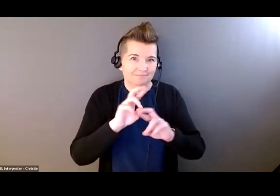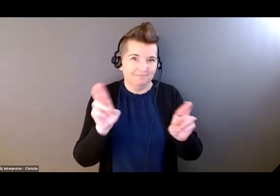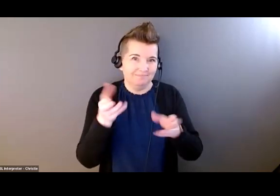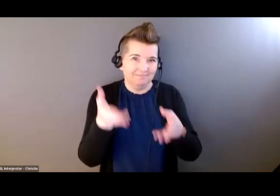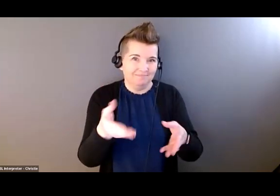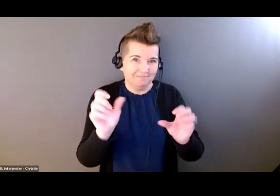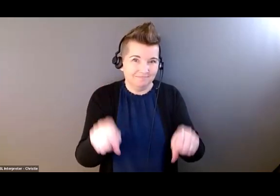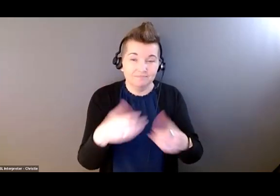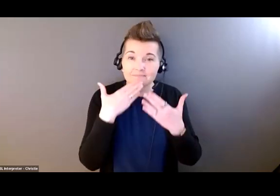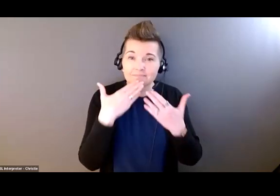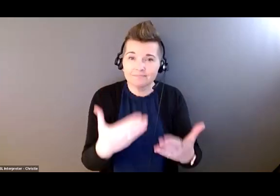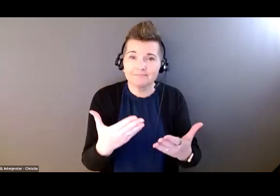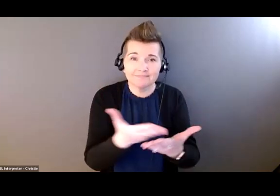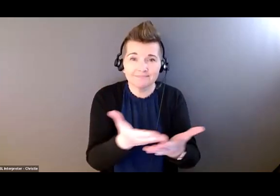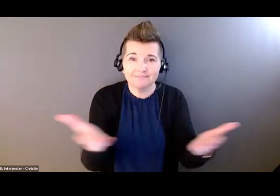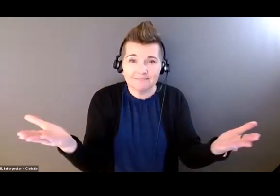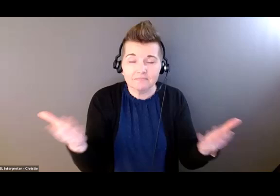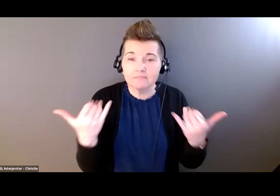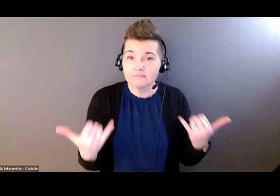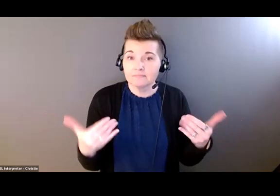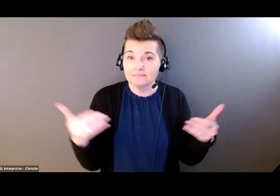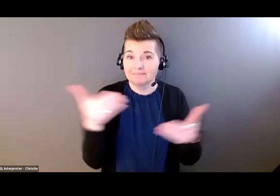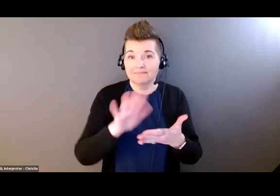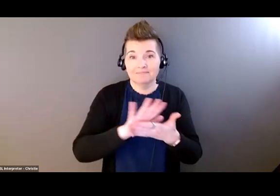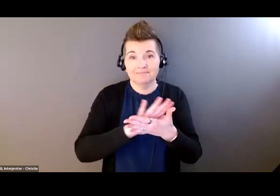is a very important work for all of us, and